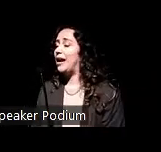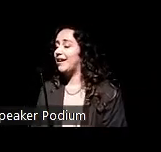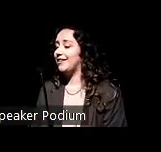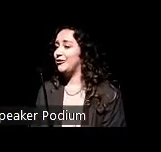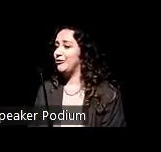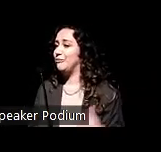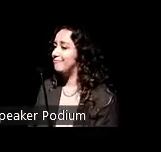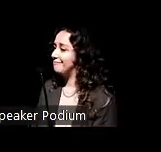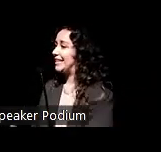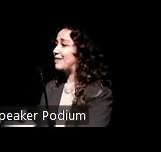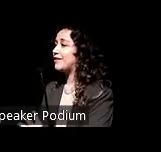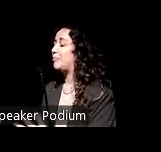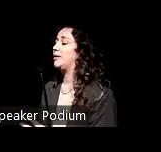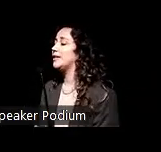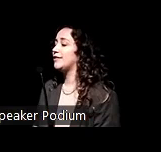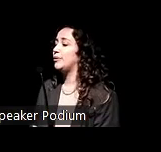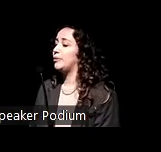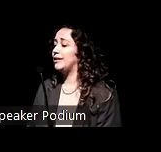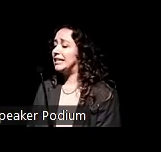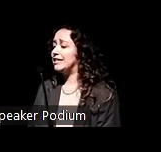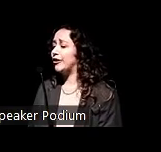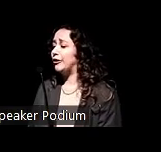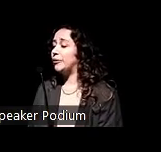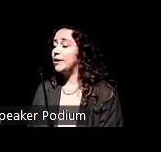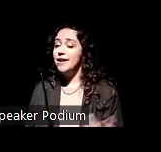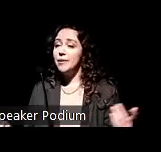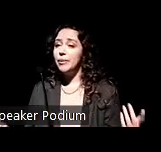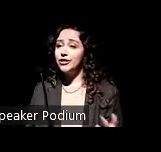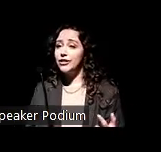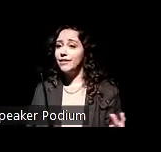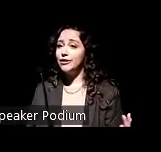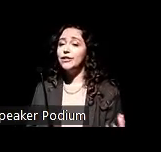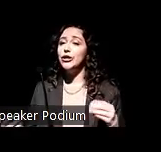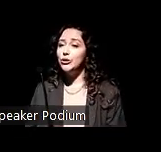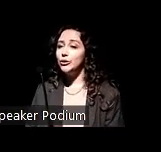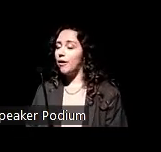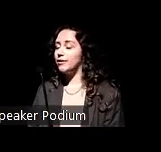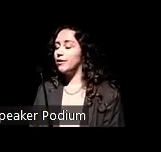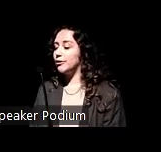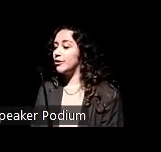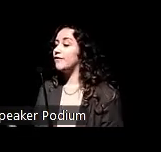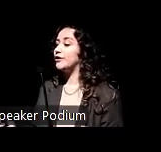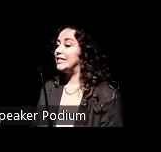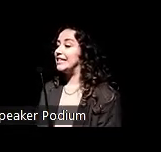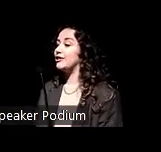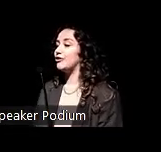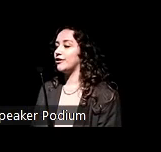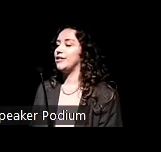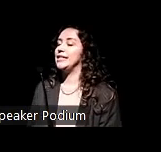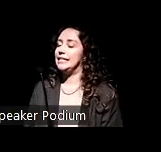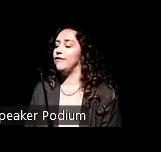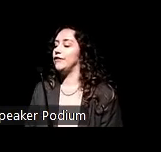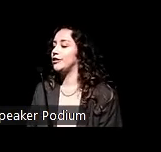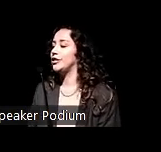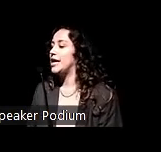cheap way to get rid of our buildings if we need to start new. But actually, there's a huge policy opportunity for deconstruction